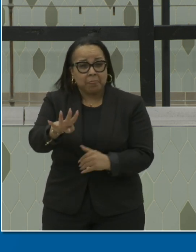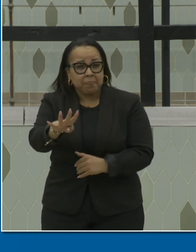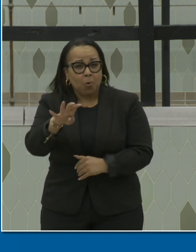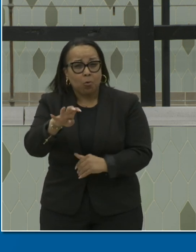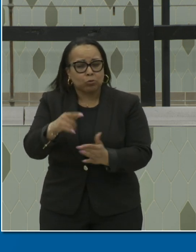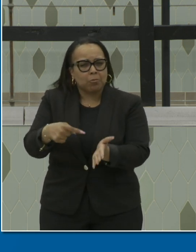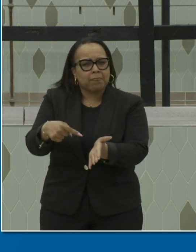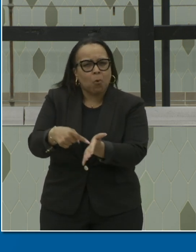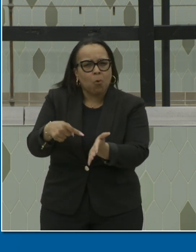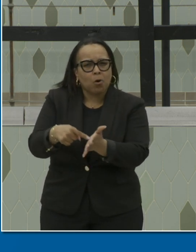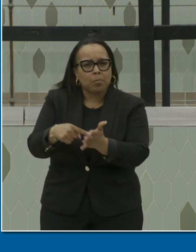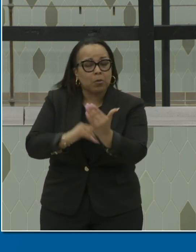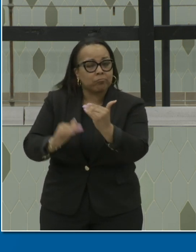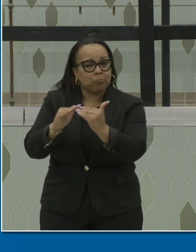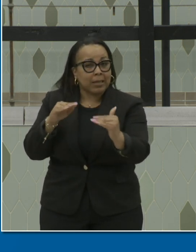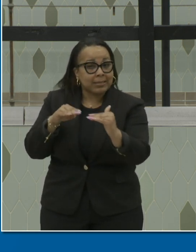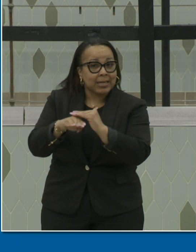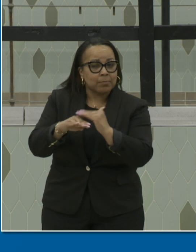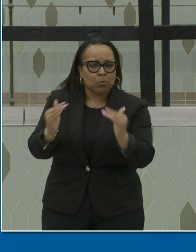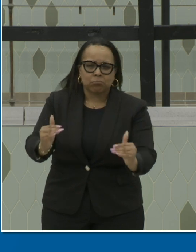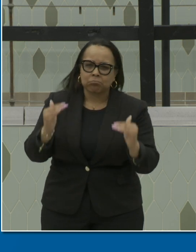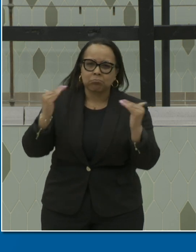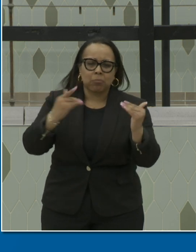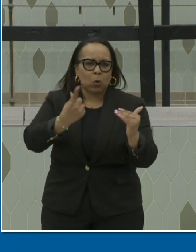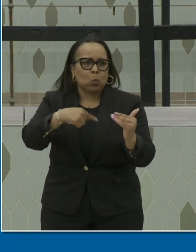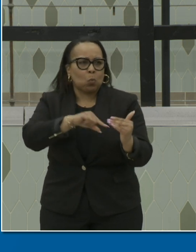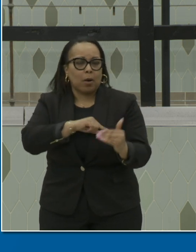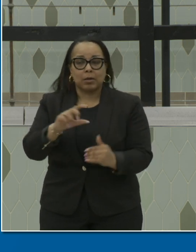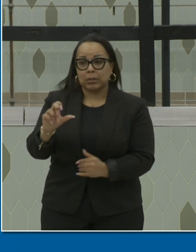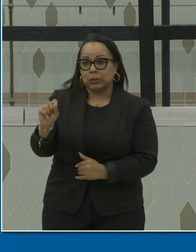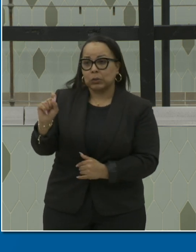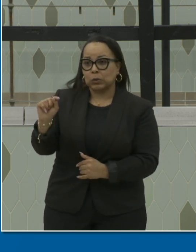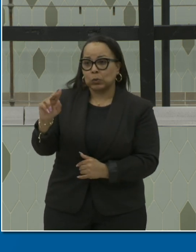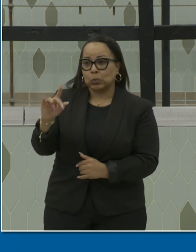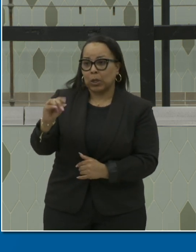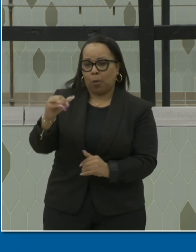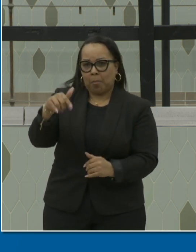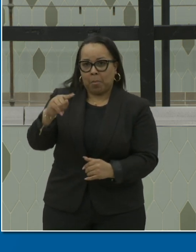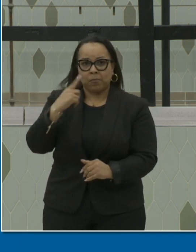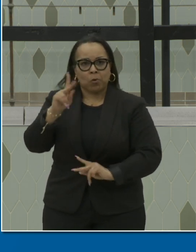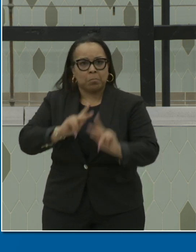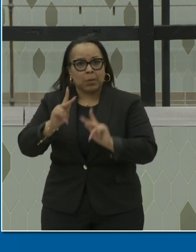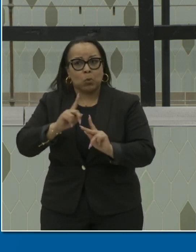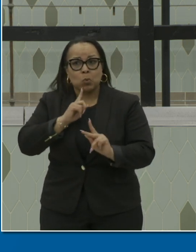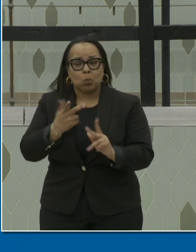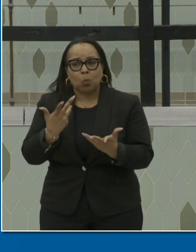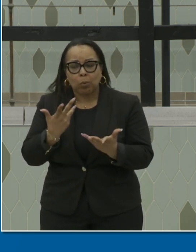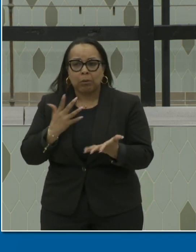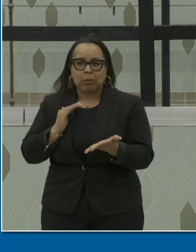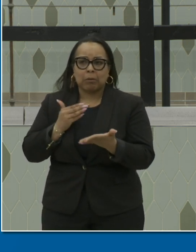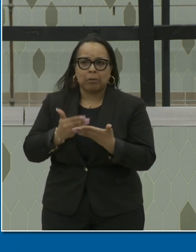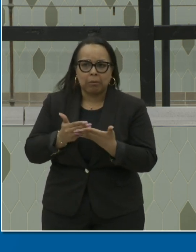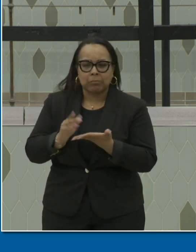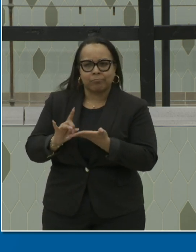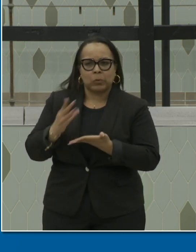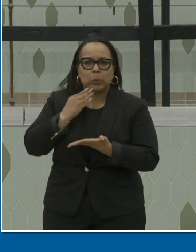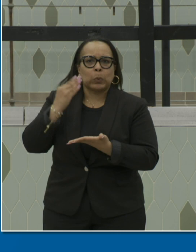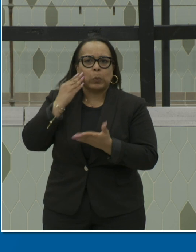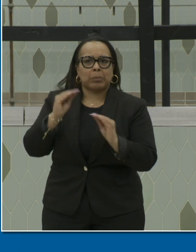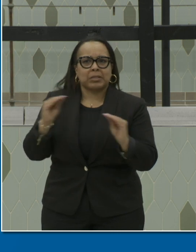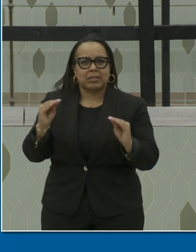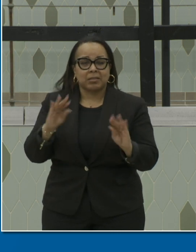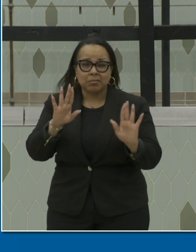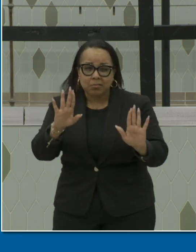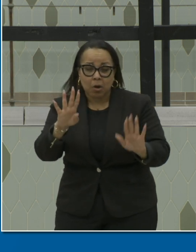affordable, accessible, and high-quality studio apartments for people who are at risk of homelessness. That's